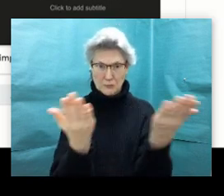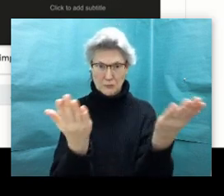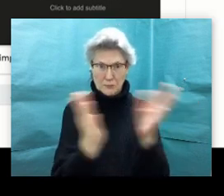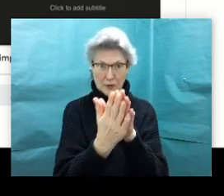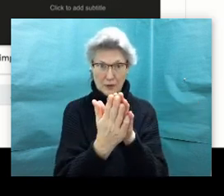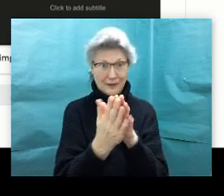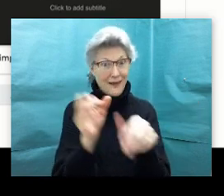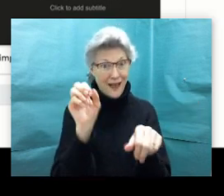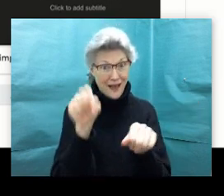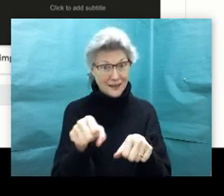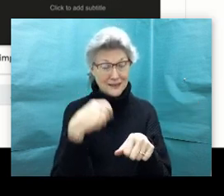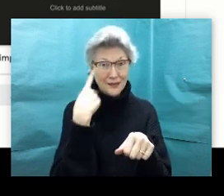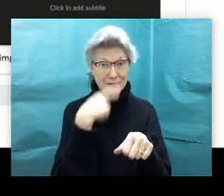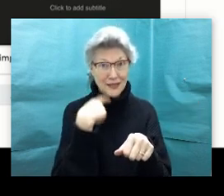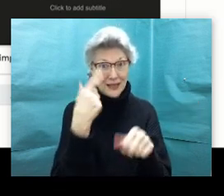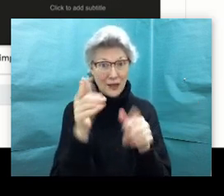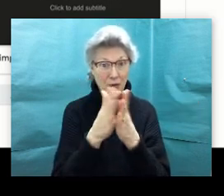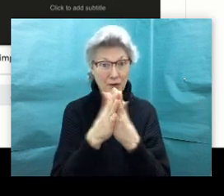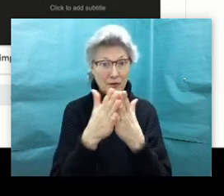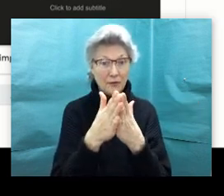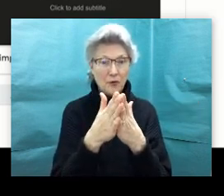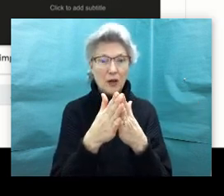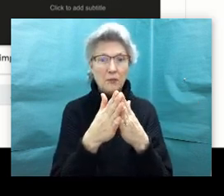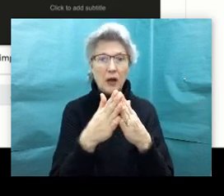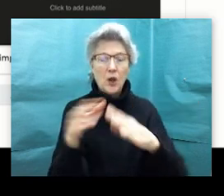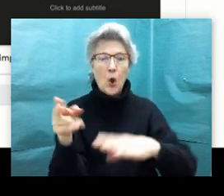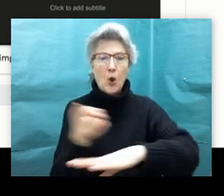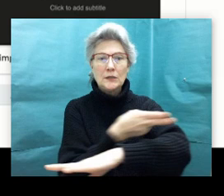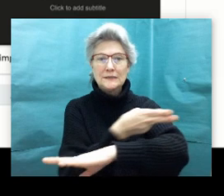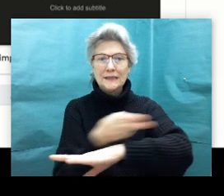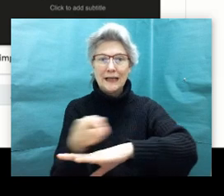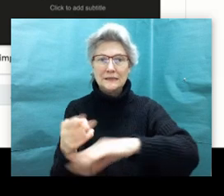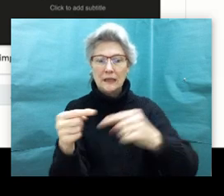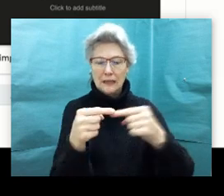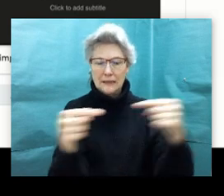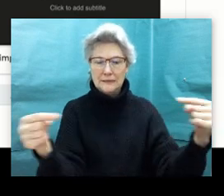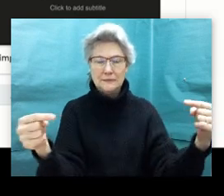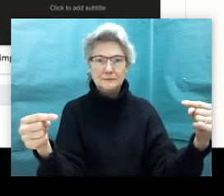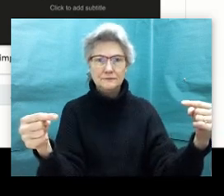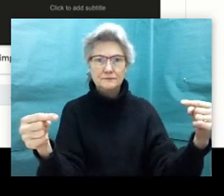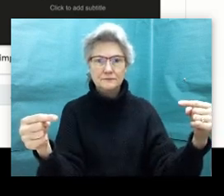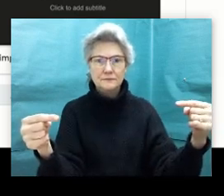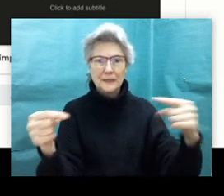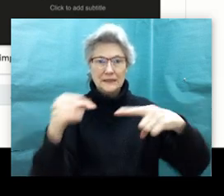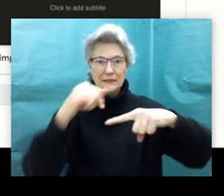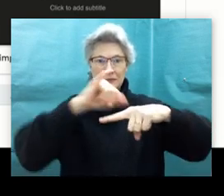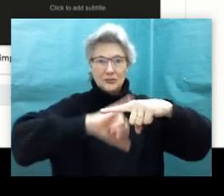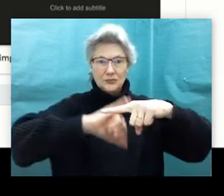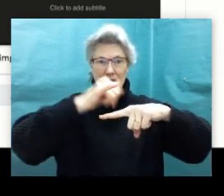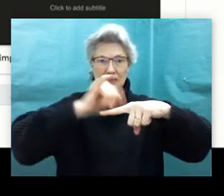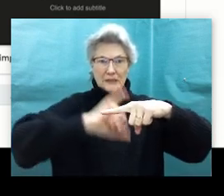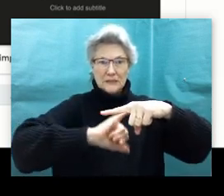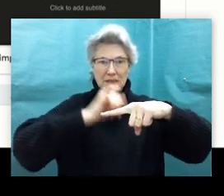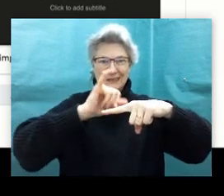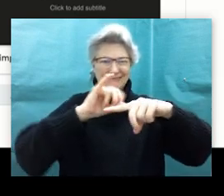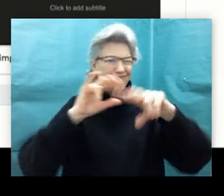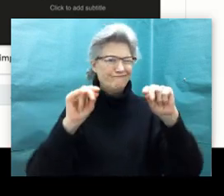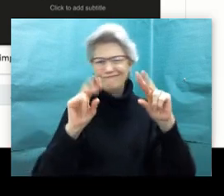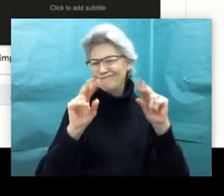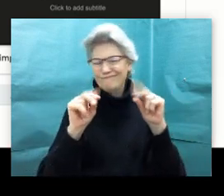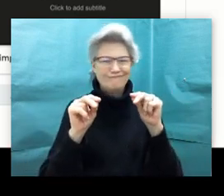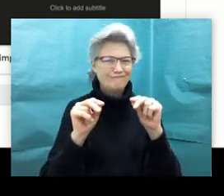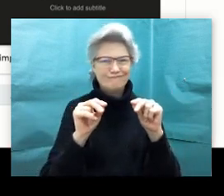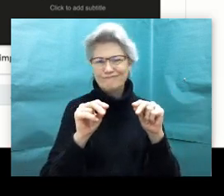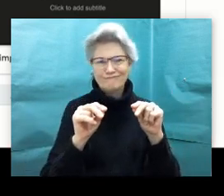What about a horizontal line of symmetry? Let's try that. I already have a feeling that that's not going to work.